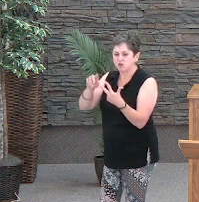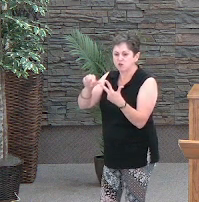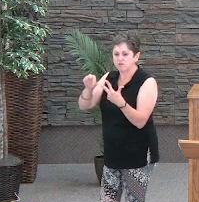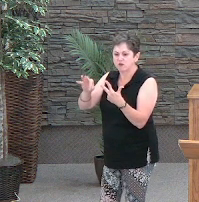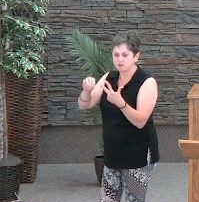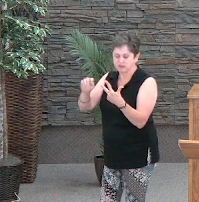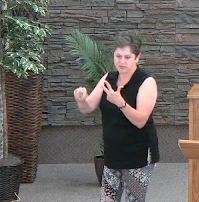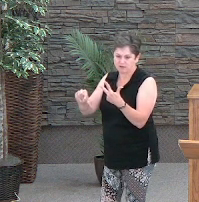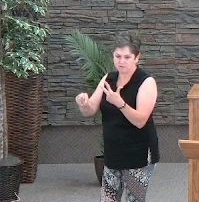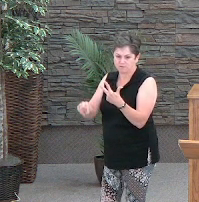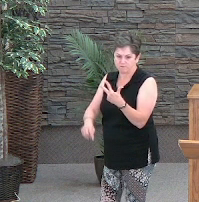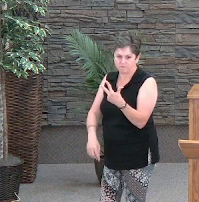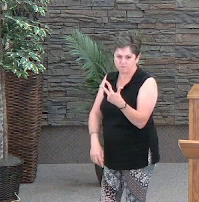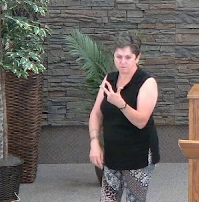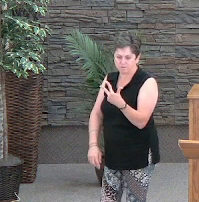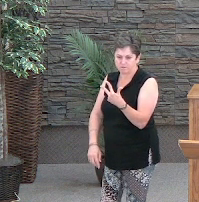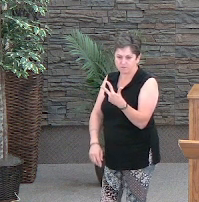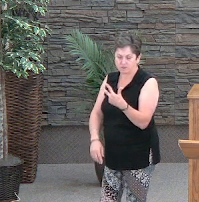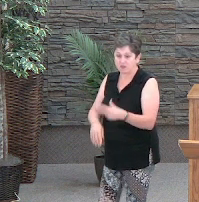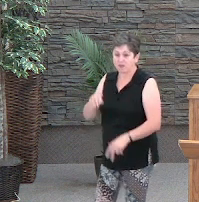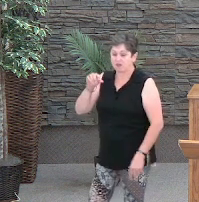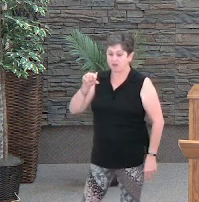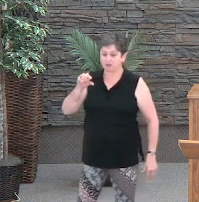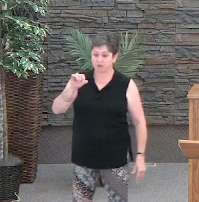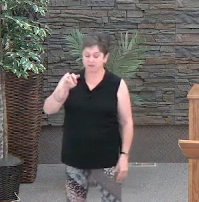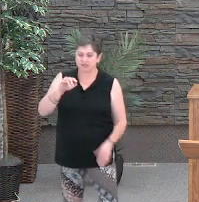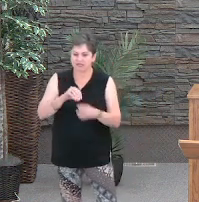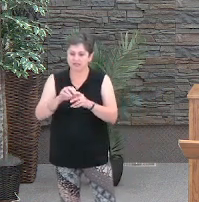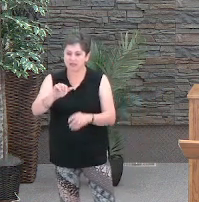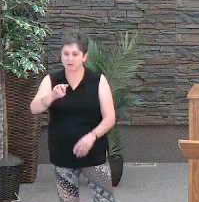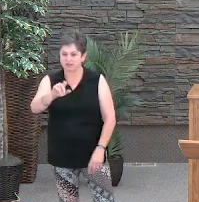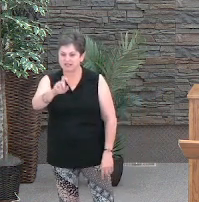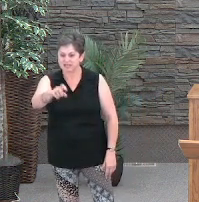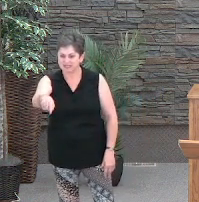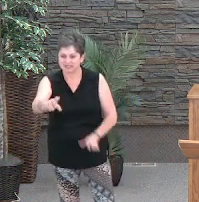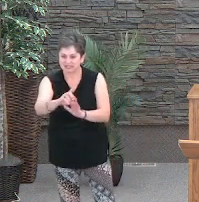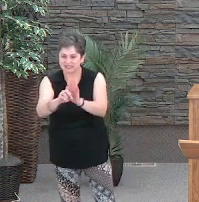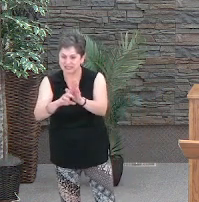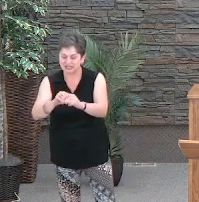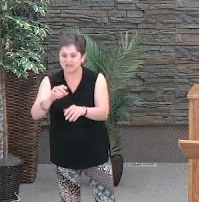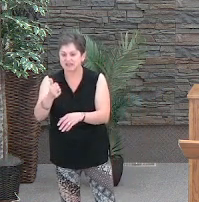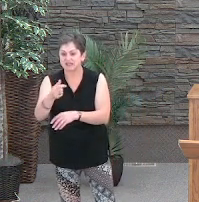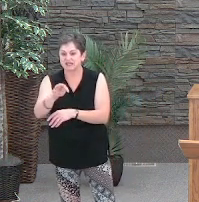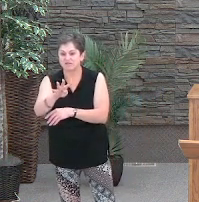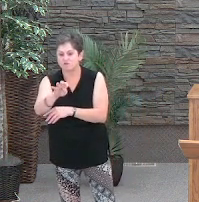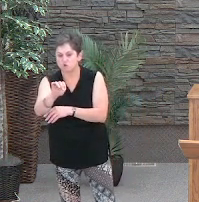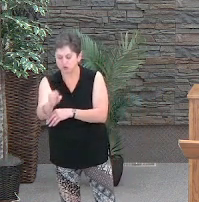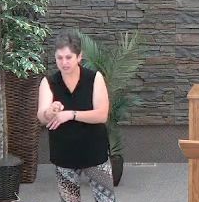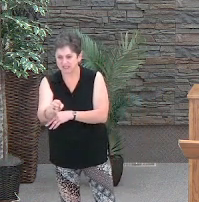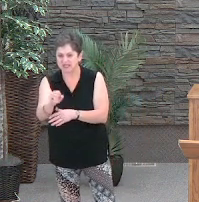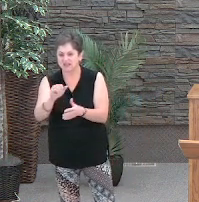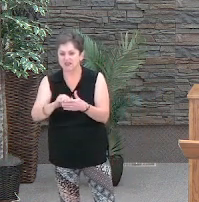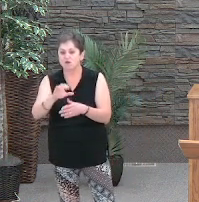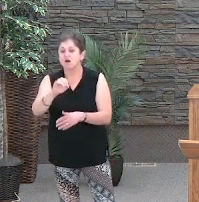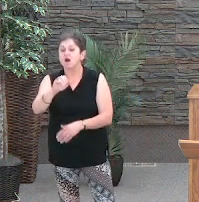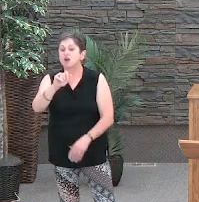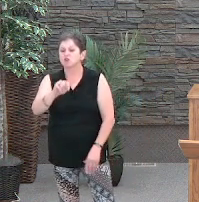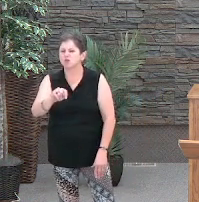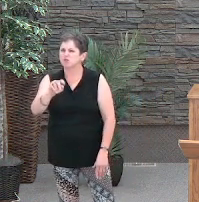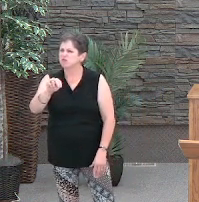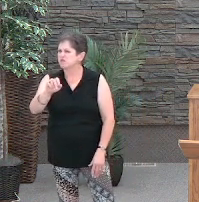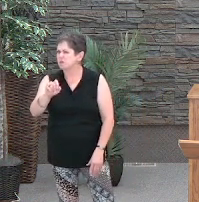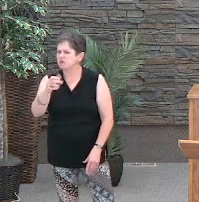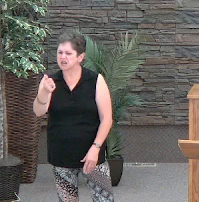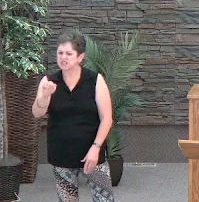Falls, Montana." Gibson in Abilene, Texas, a deacon in the 1940s, this was October and November